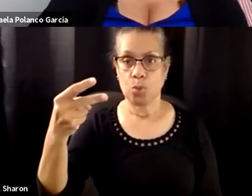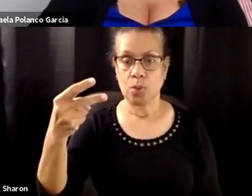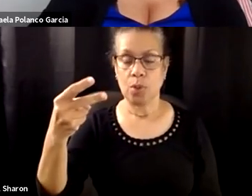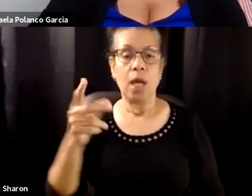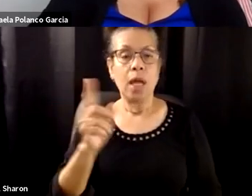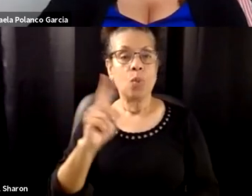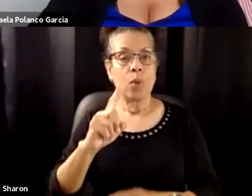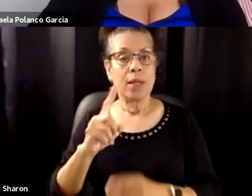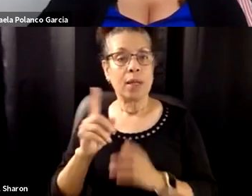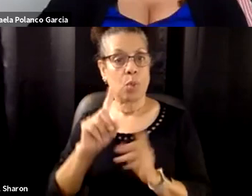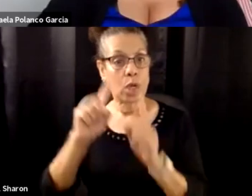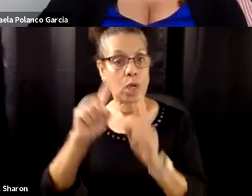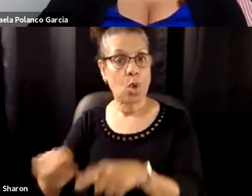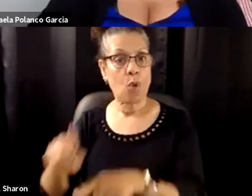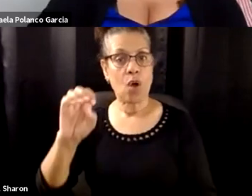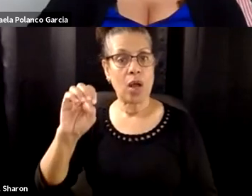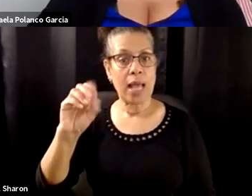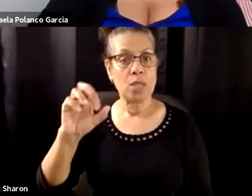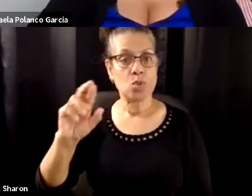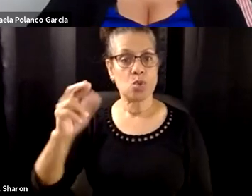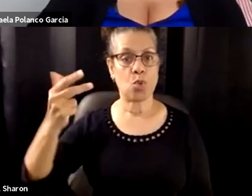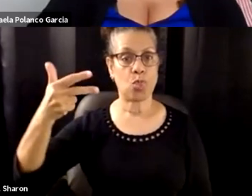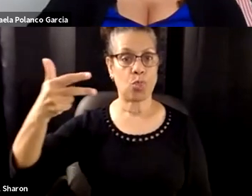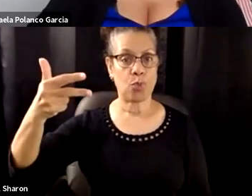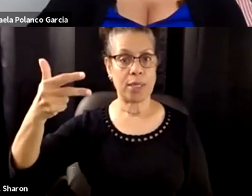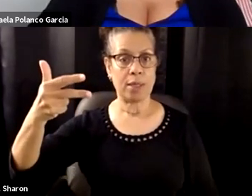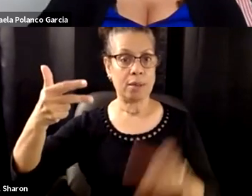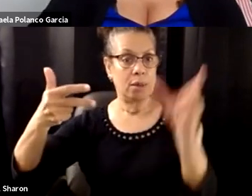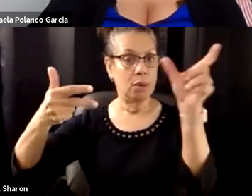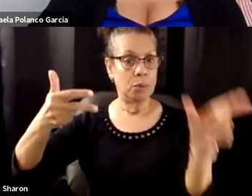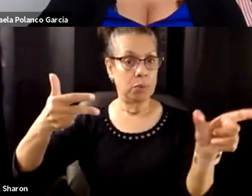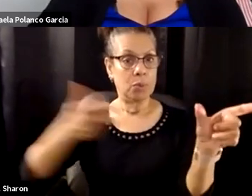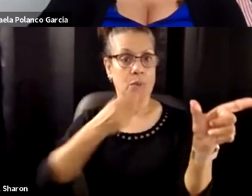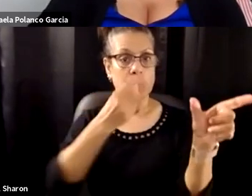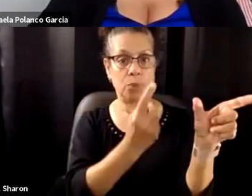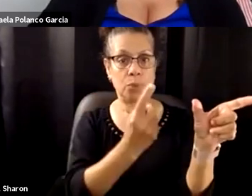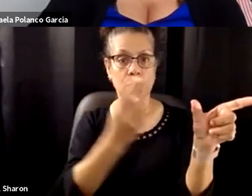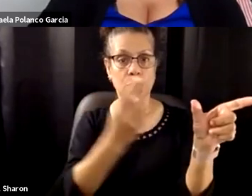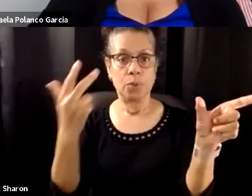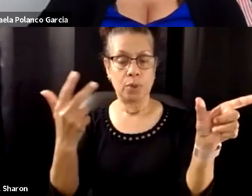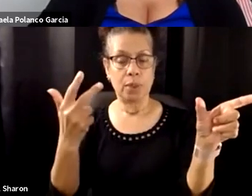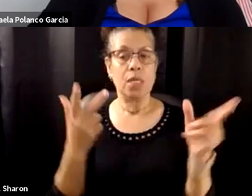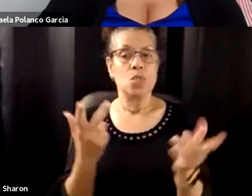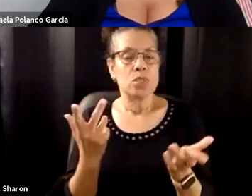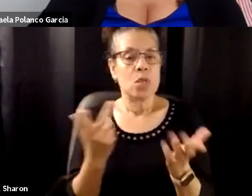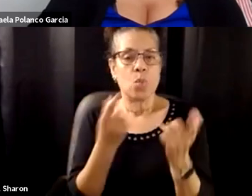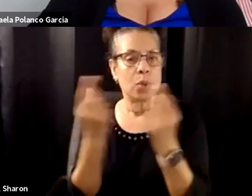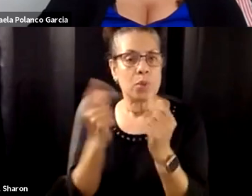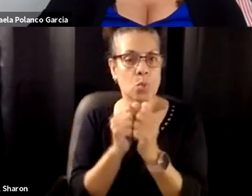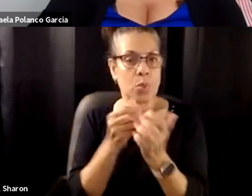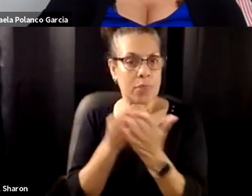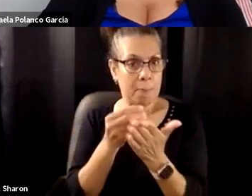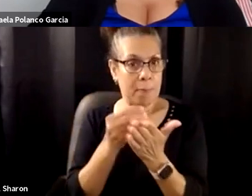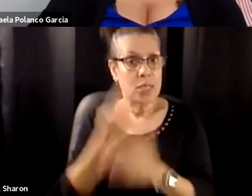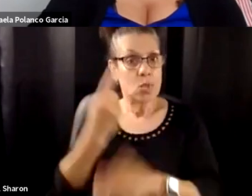sr3 as we move forward with these one-time funding to be able to you know recover